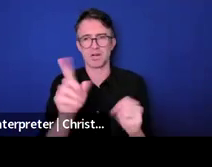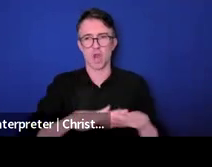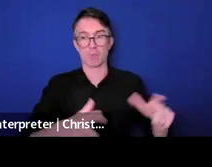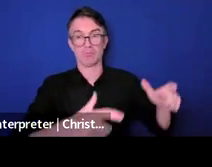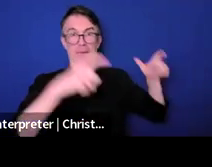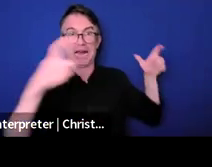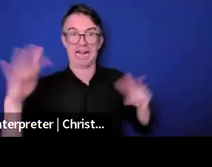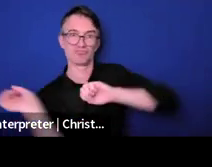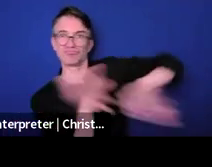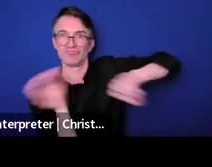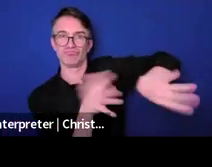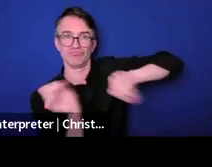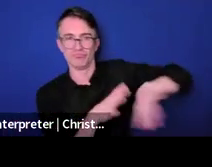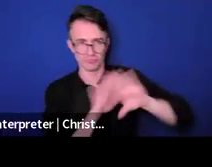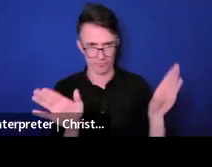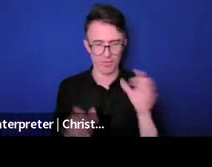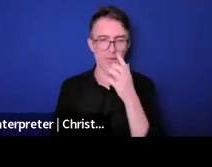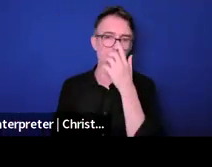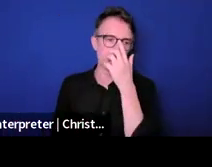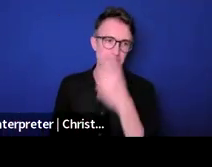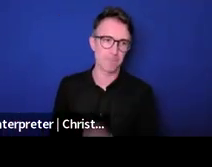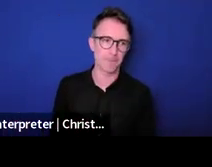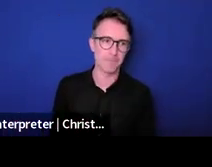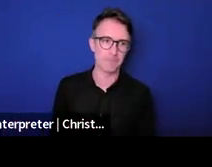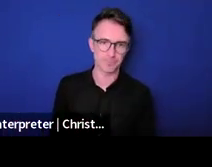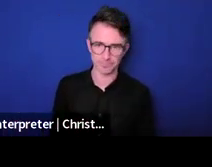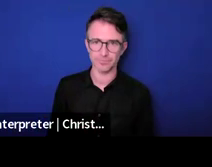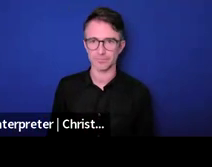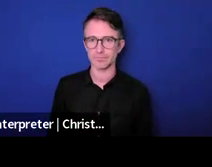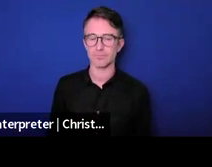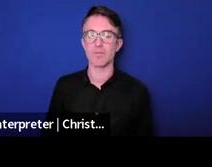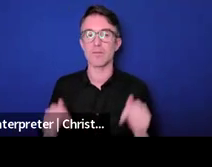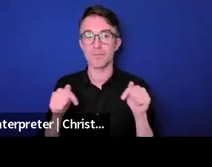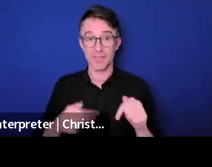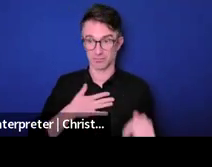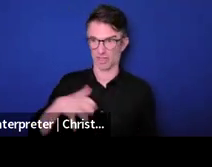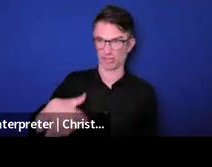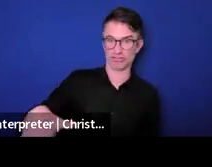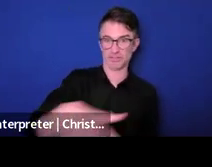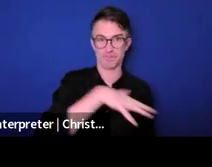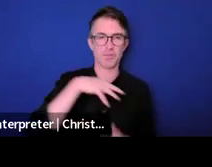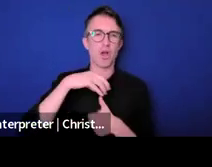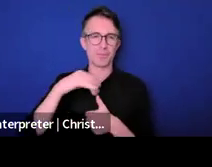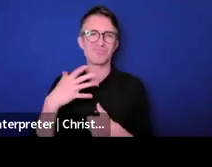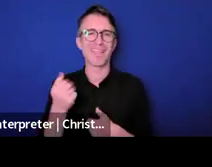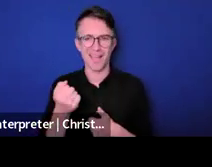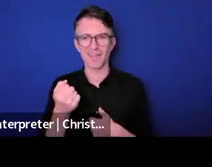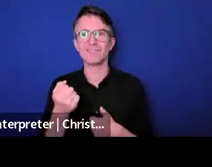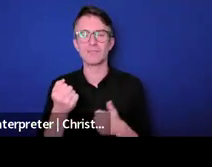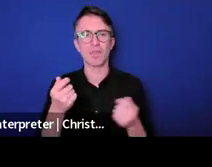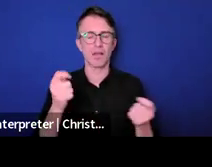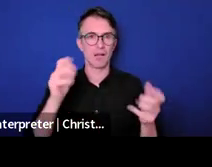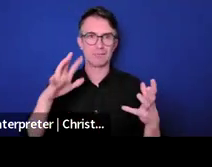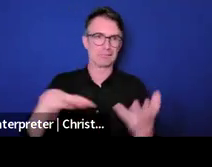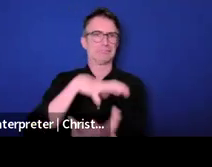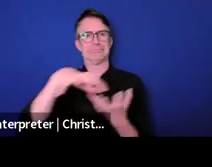also political changes and issues, the decrease in the number of children in institutional care has been steady. You will